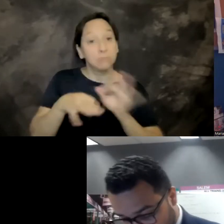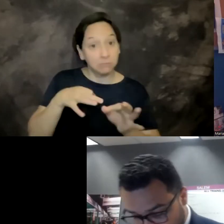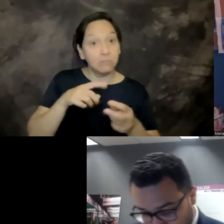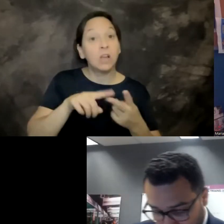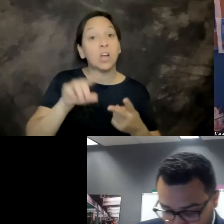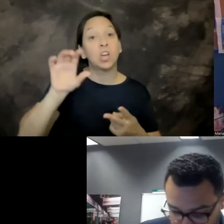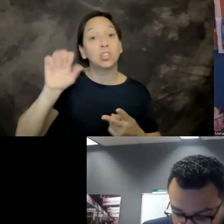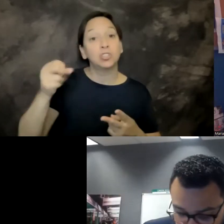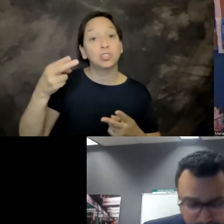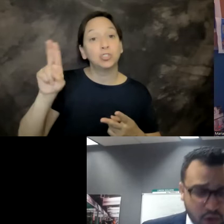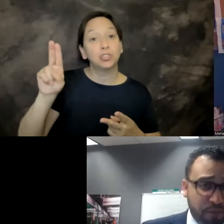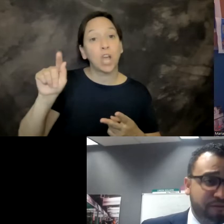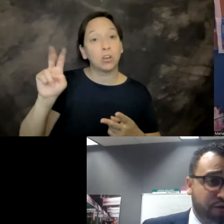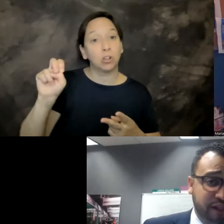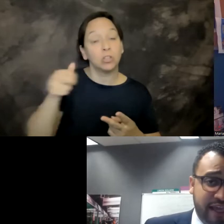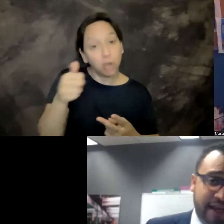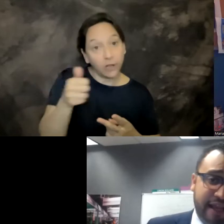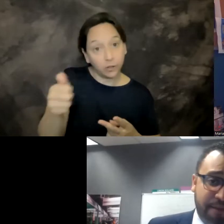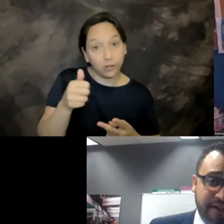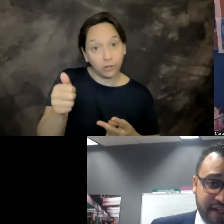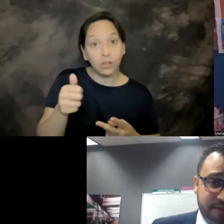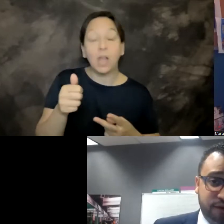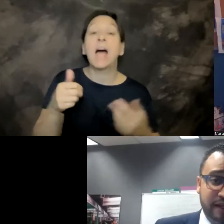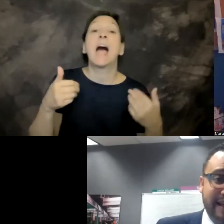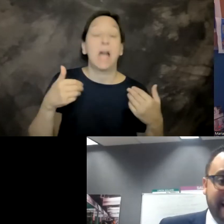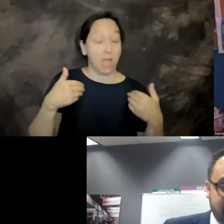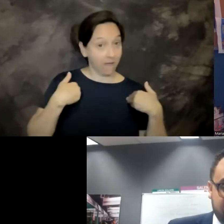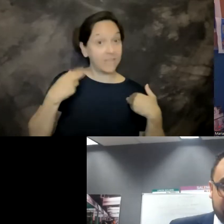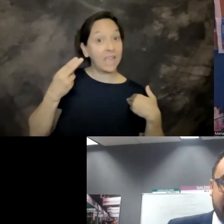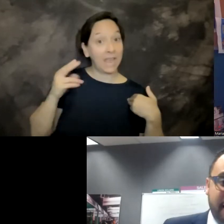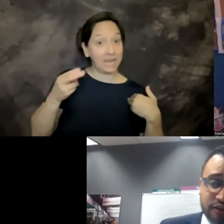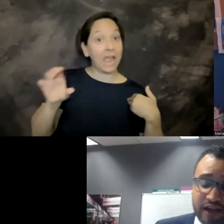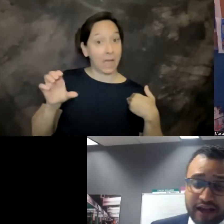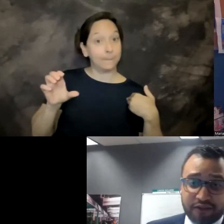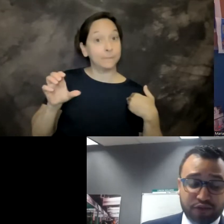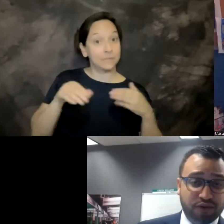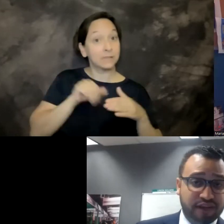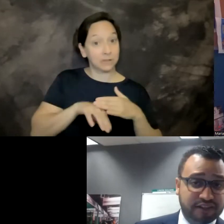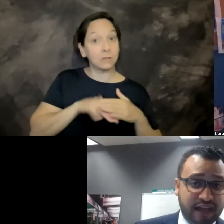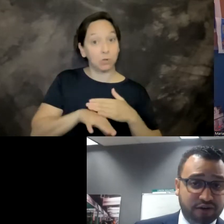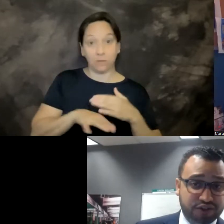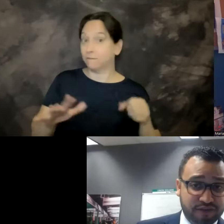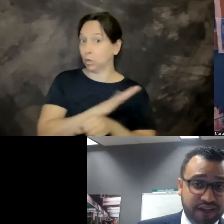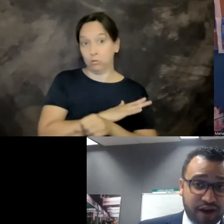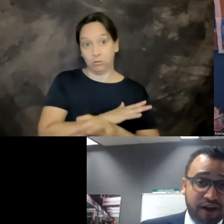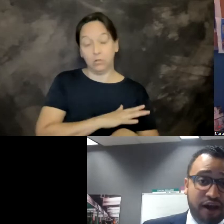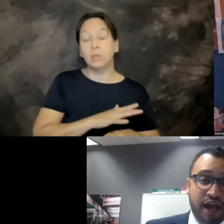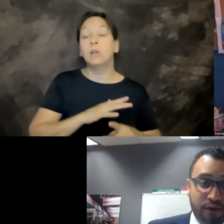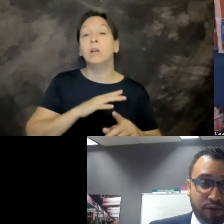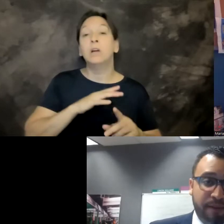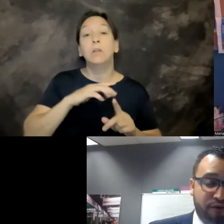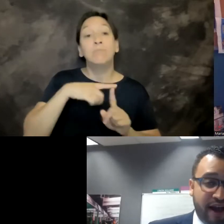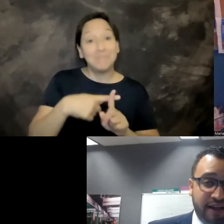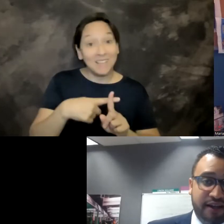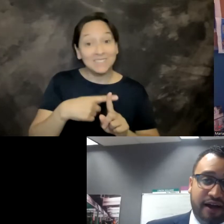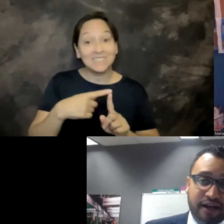providing will be fully handicap accessible. In addition to that, throughout the entire service area, we